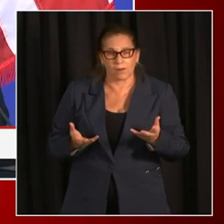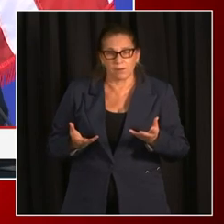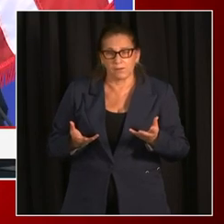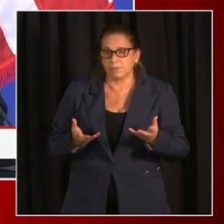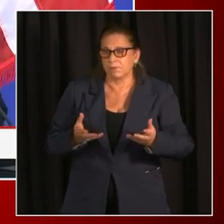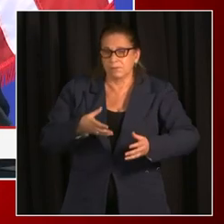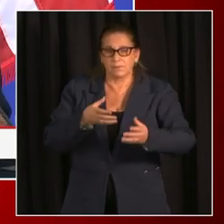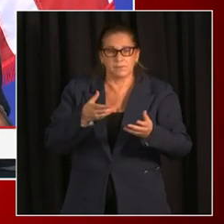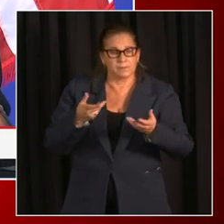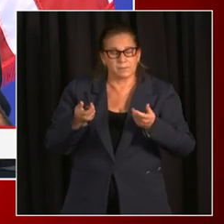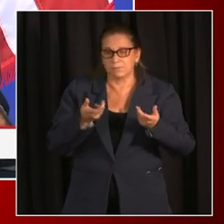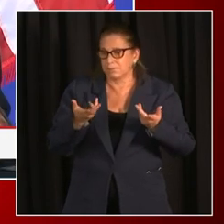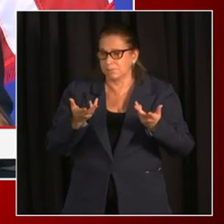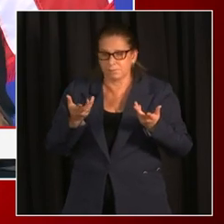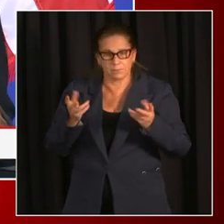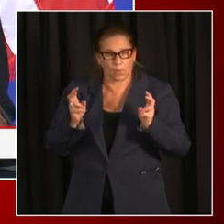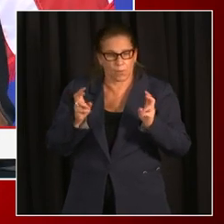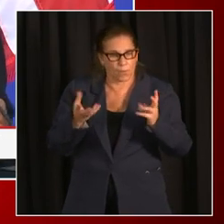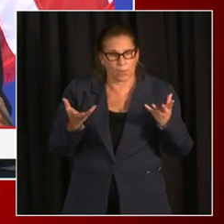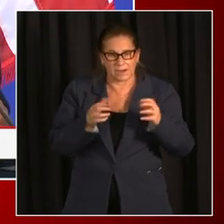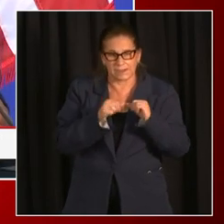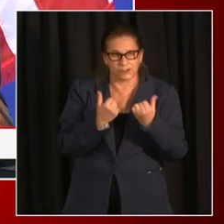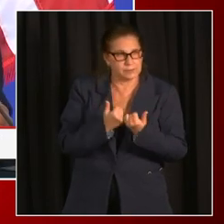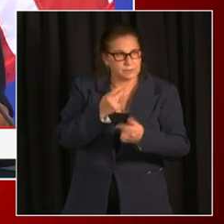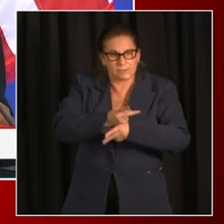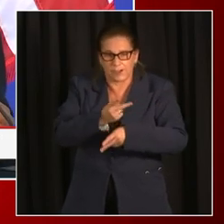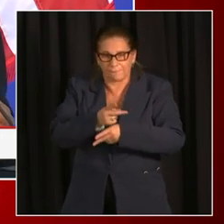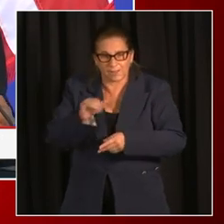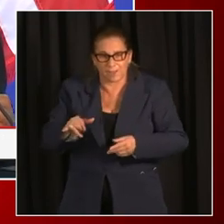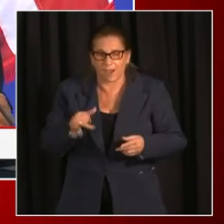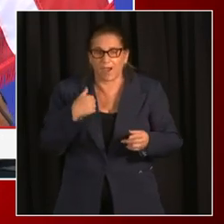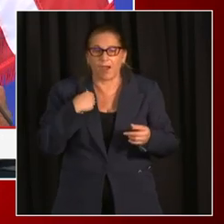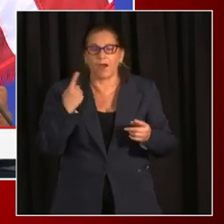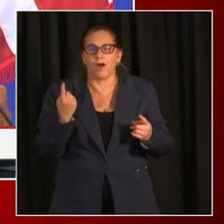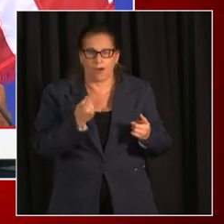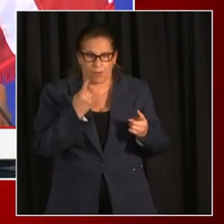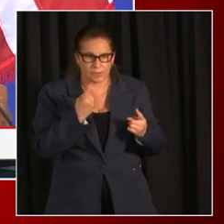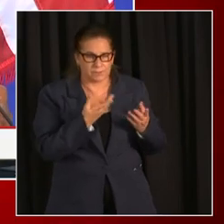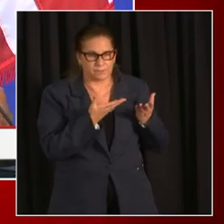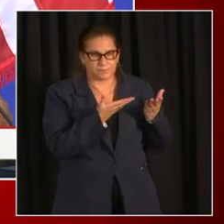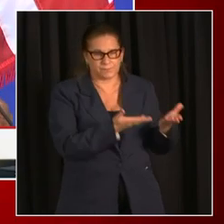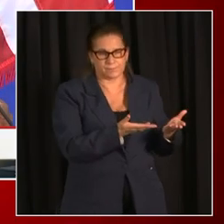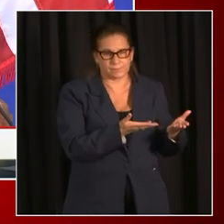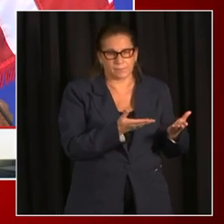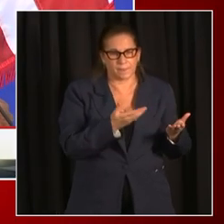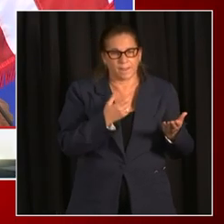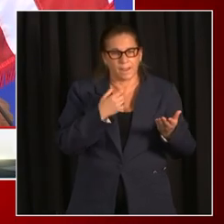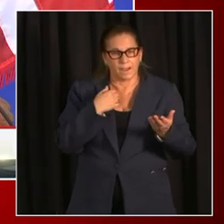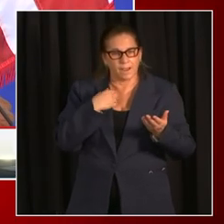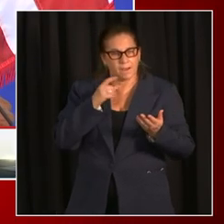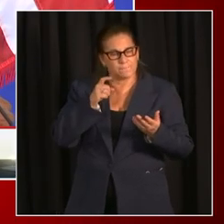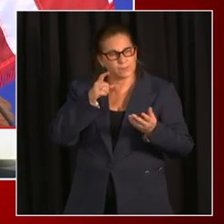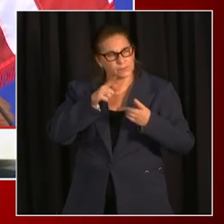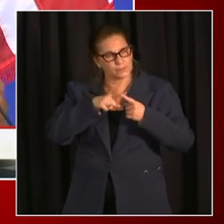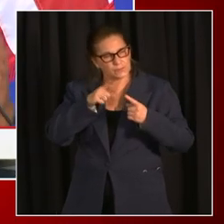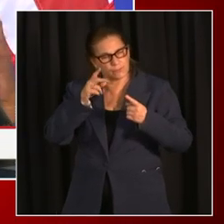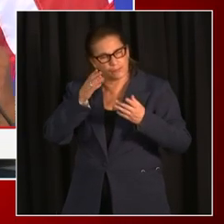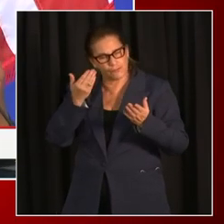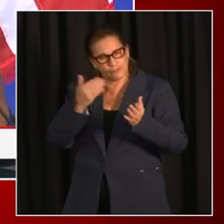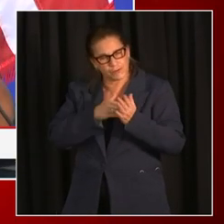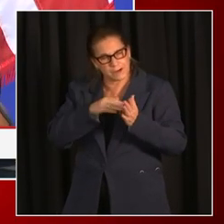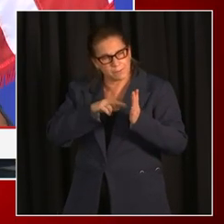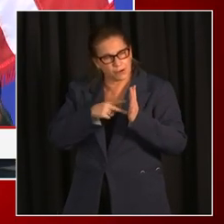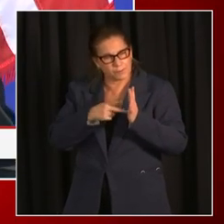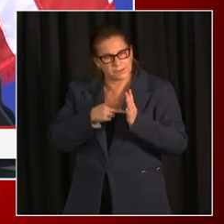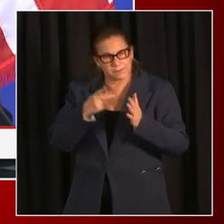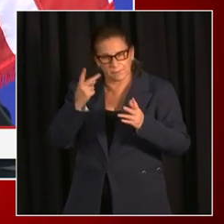that. And then we have to consider how, if we need to repurpose some of our, and I think that